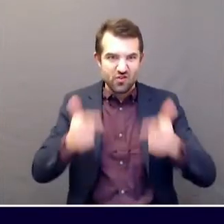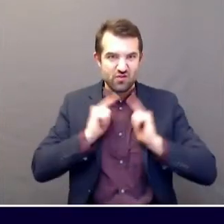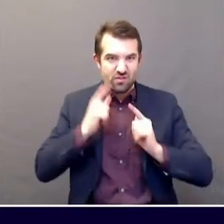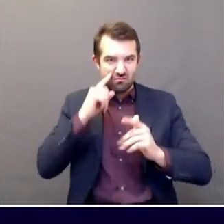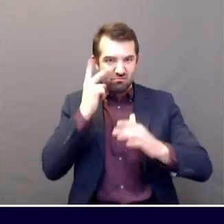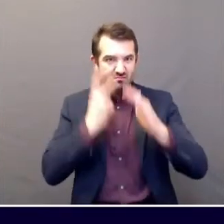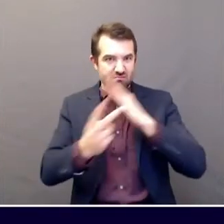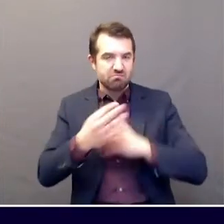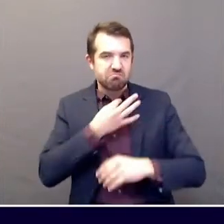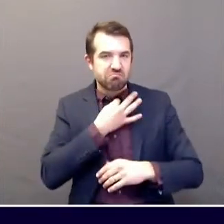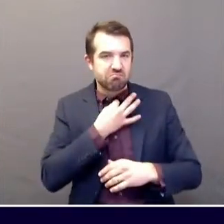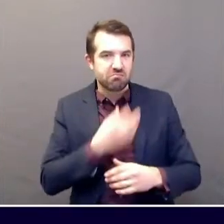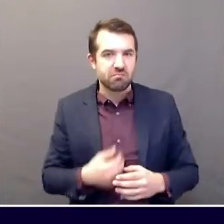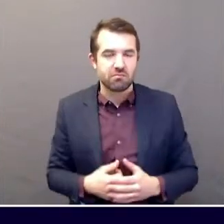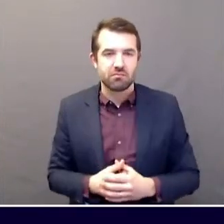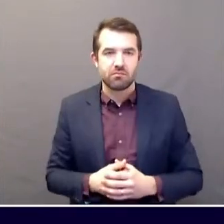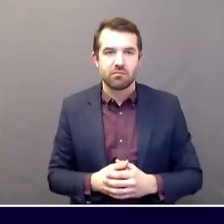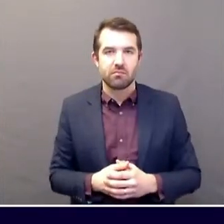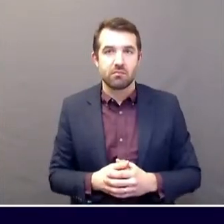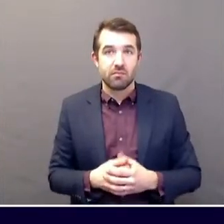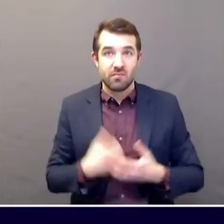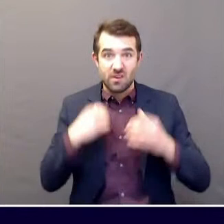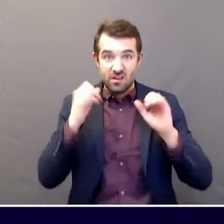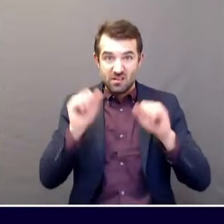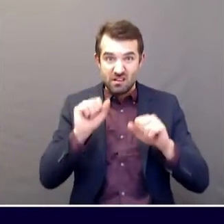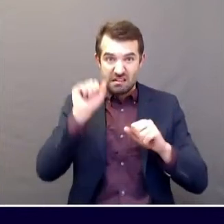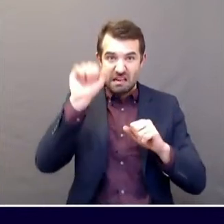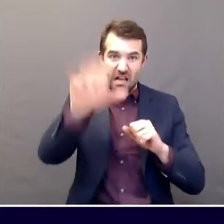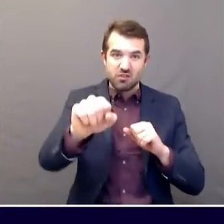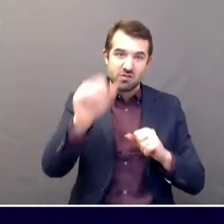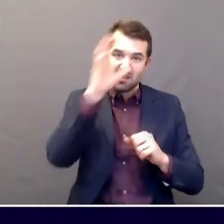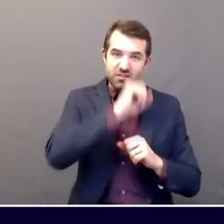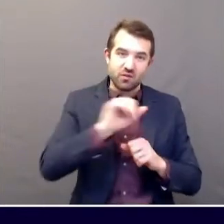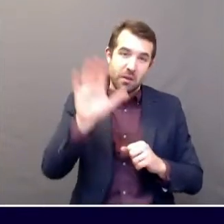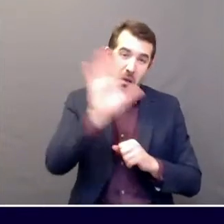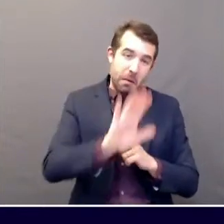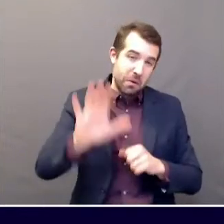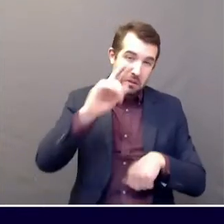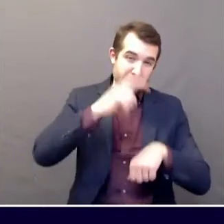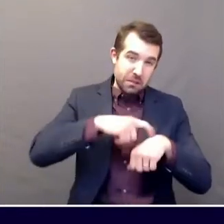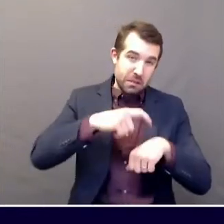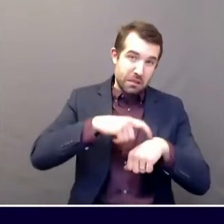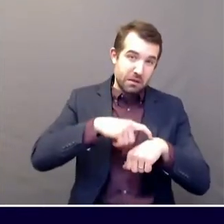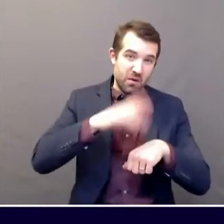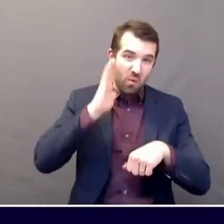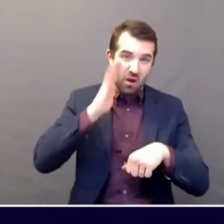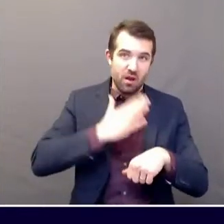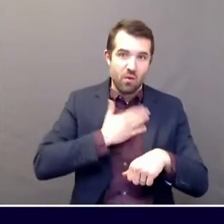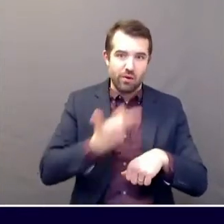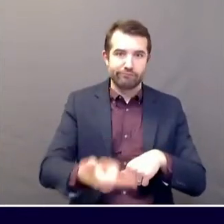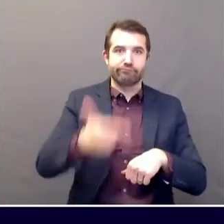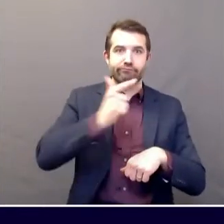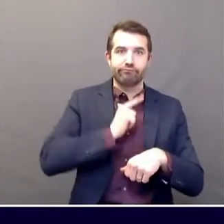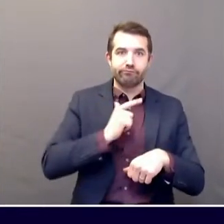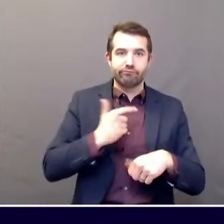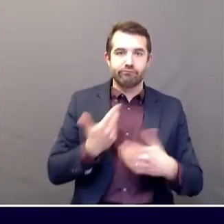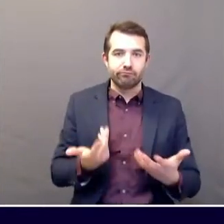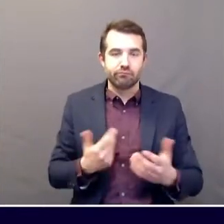people at this point about when they could be seeing a vaccine, if they're not a priority person at